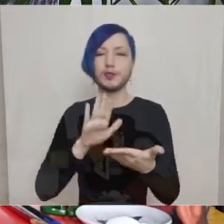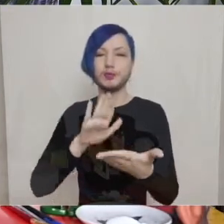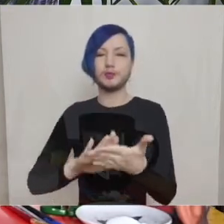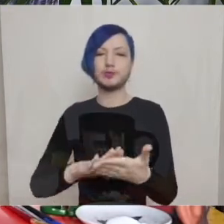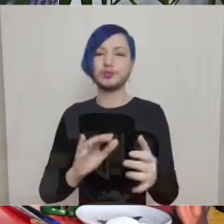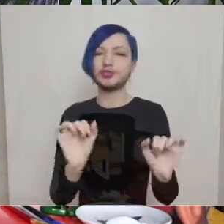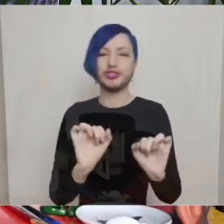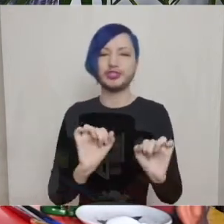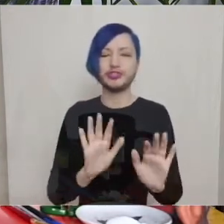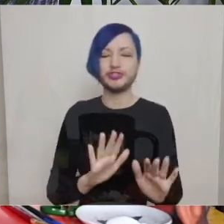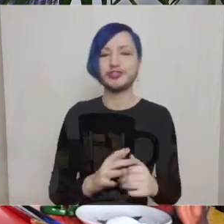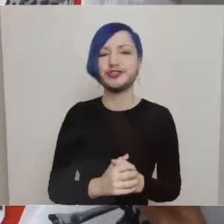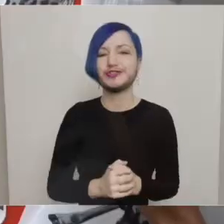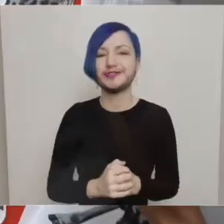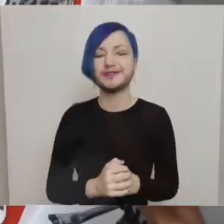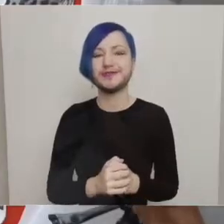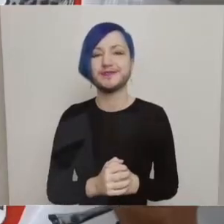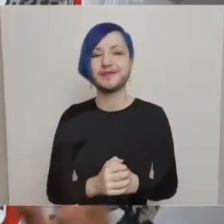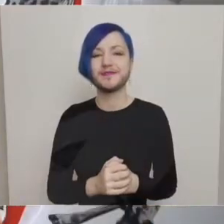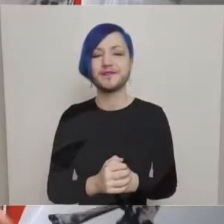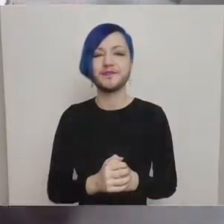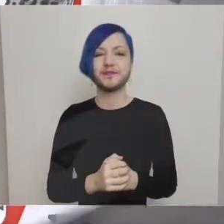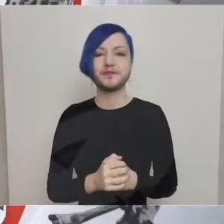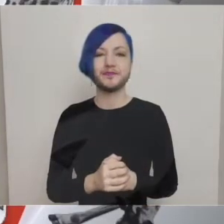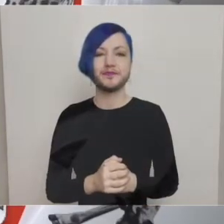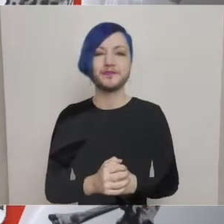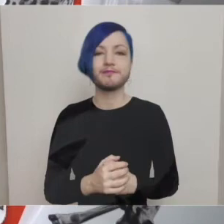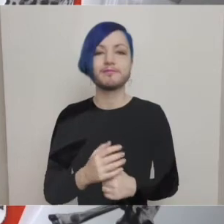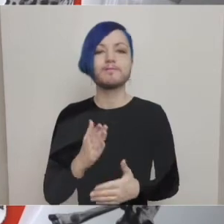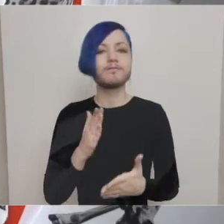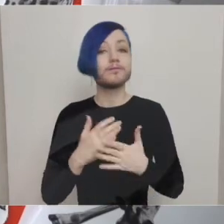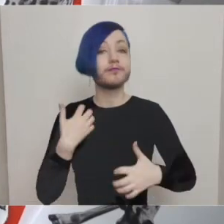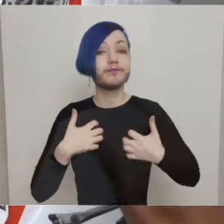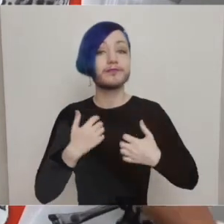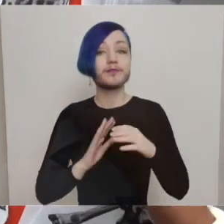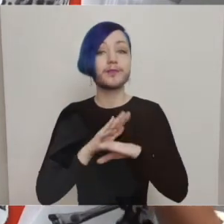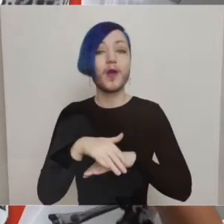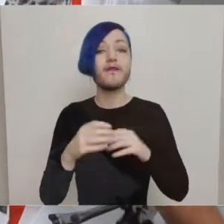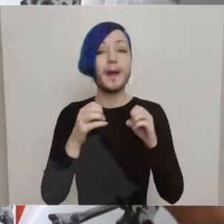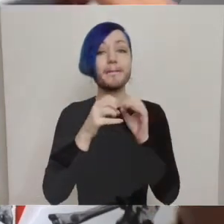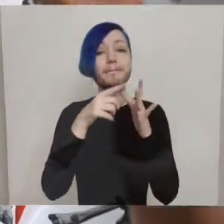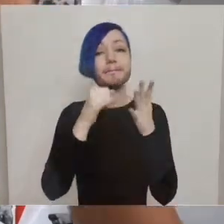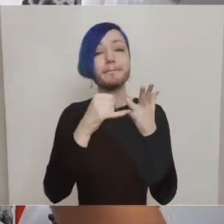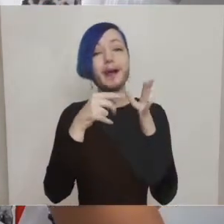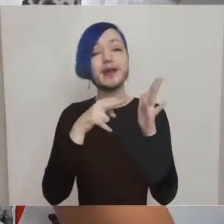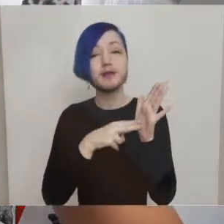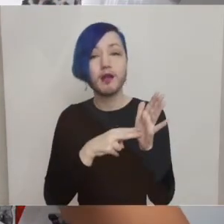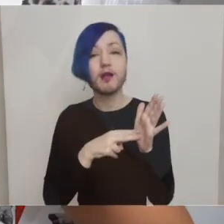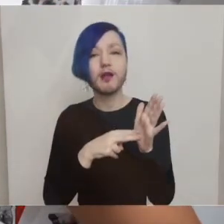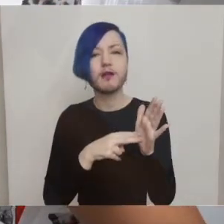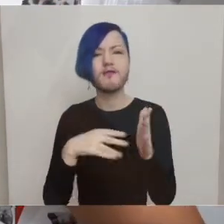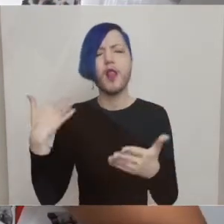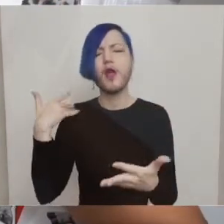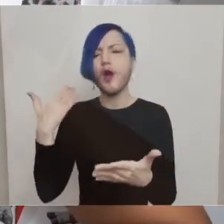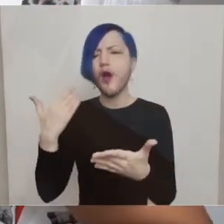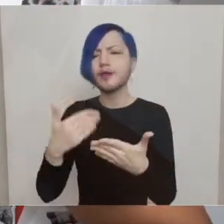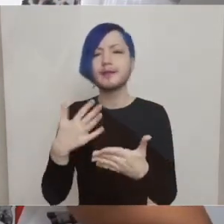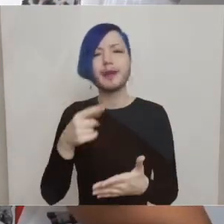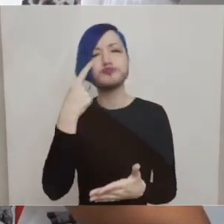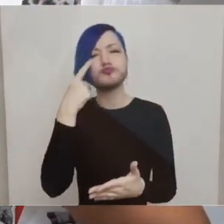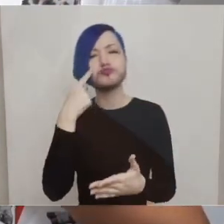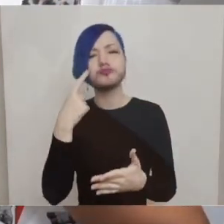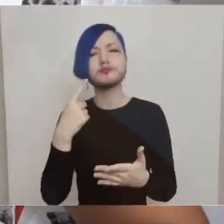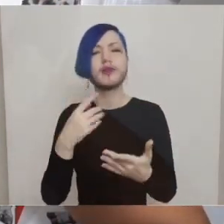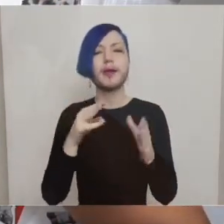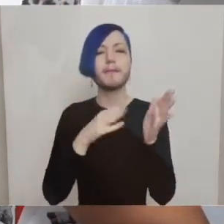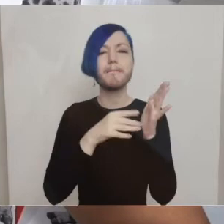and the baboon together, but I am really interested in this bison figure. I think I've for a long time looked at images